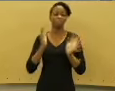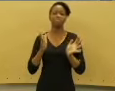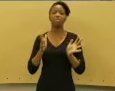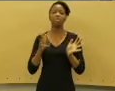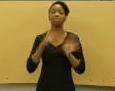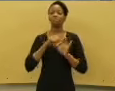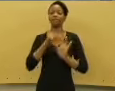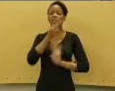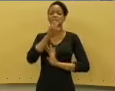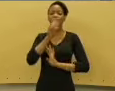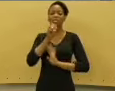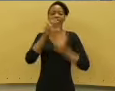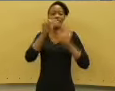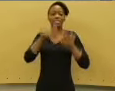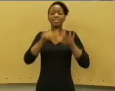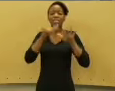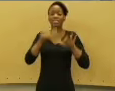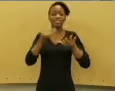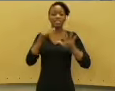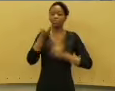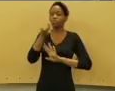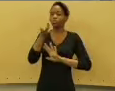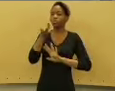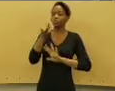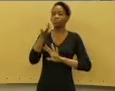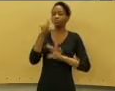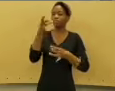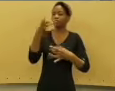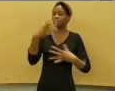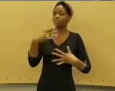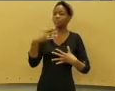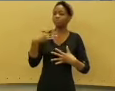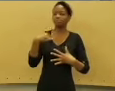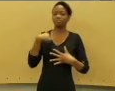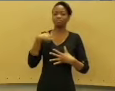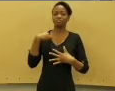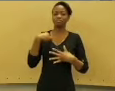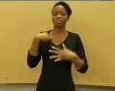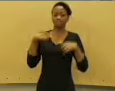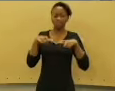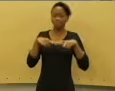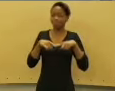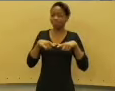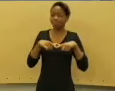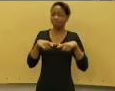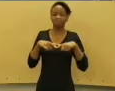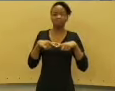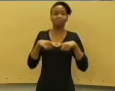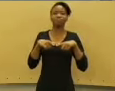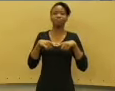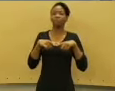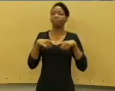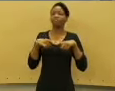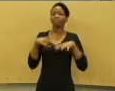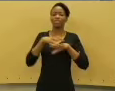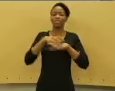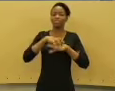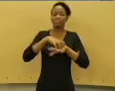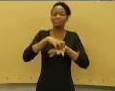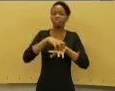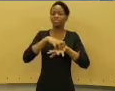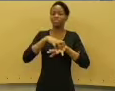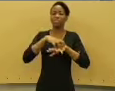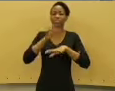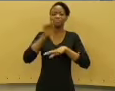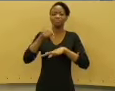in 2016, you told me about how to manage incontinence by wearing incontinence pads and